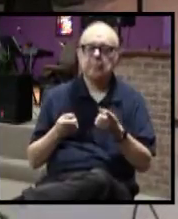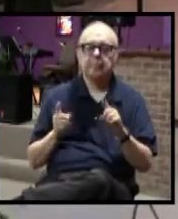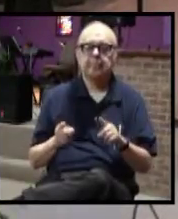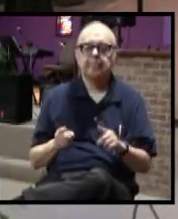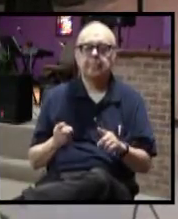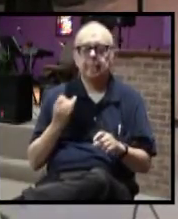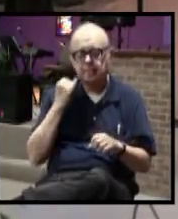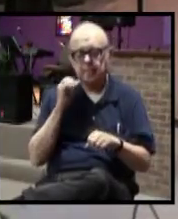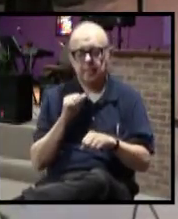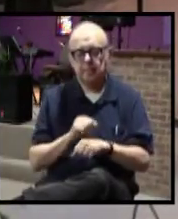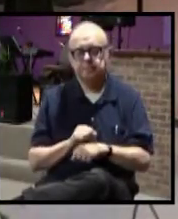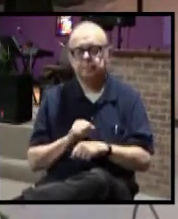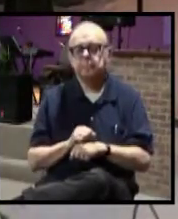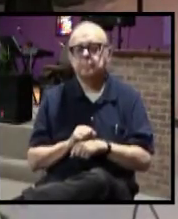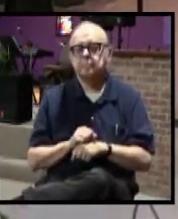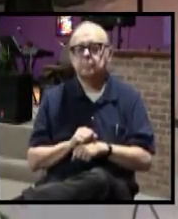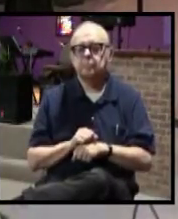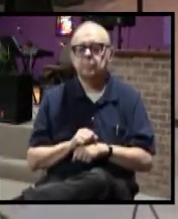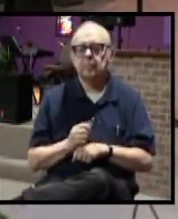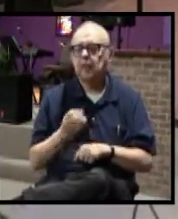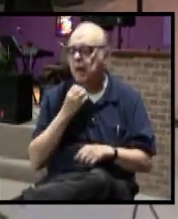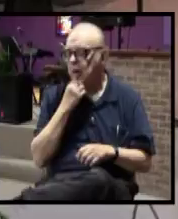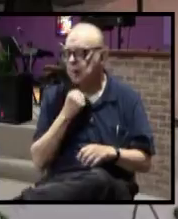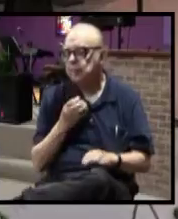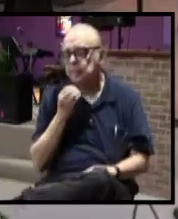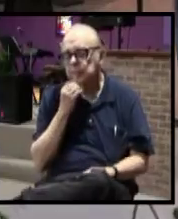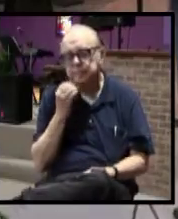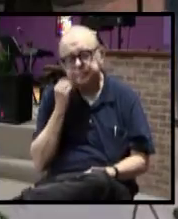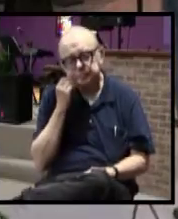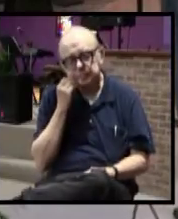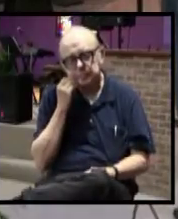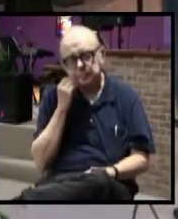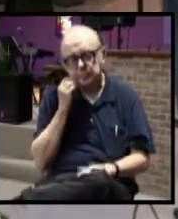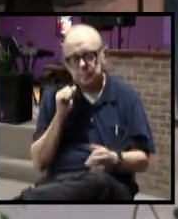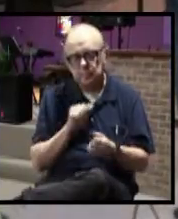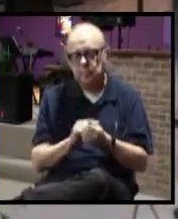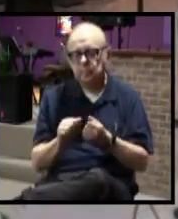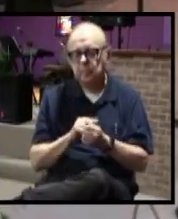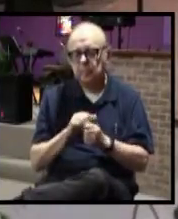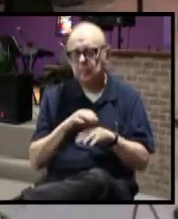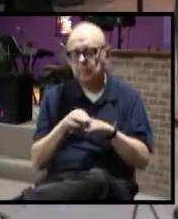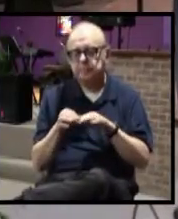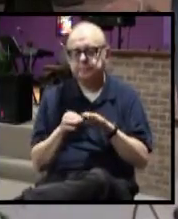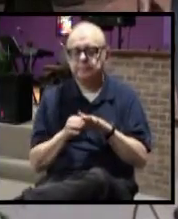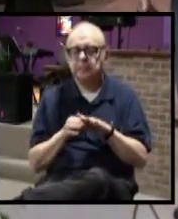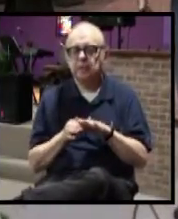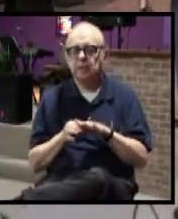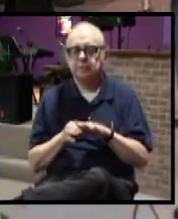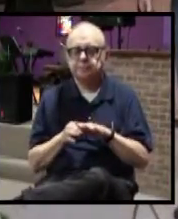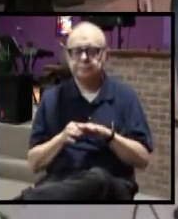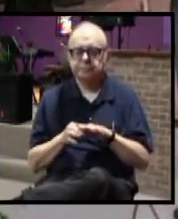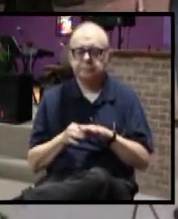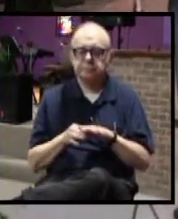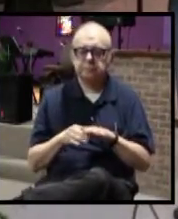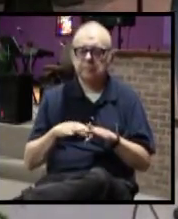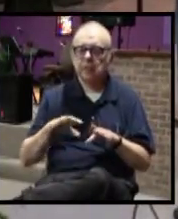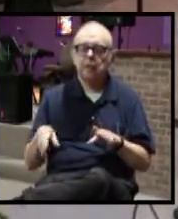And this is what would happen if you traditionally came into a Jewish home. They would wash your feet.